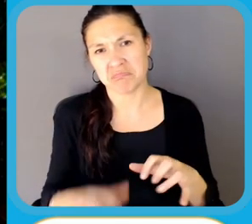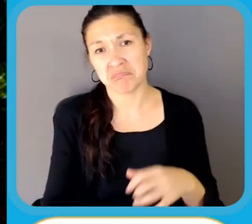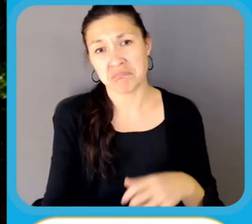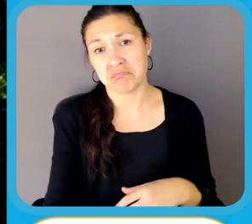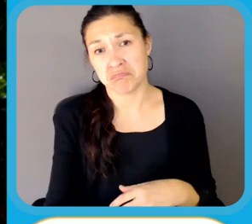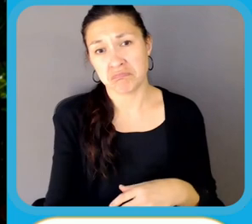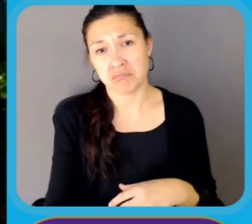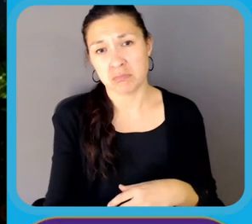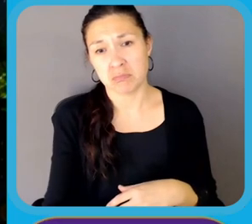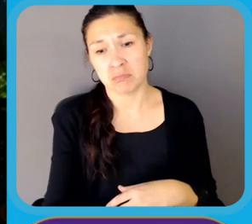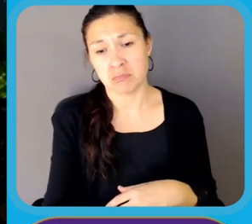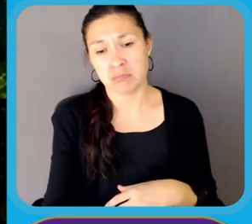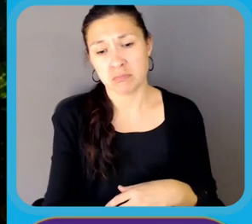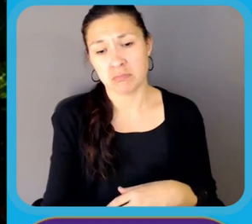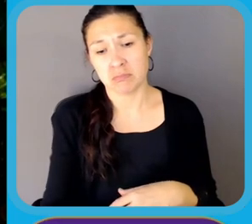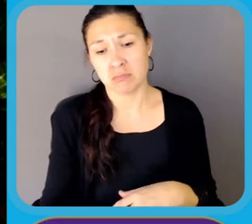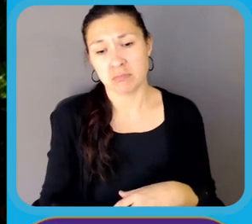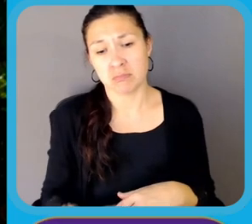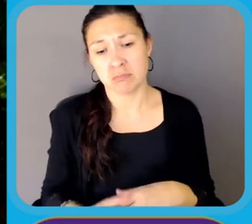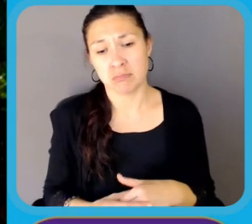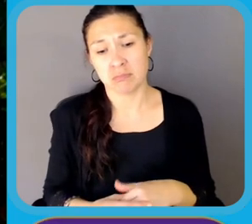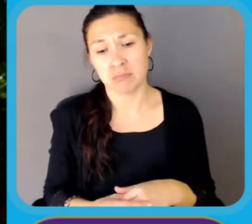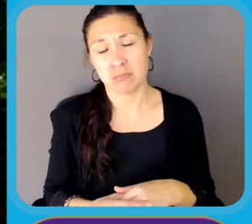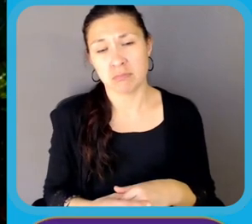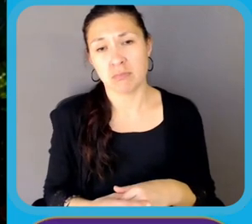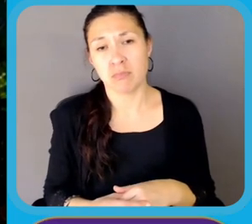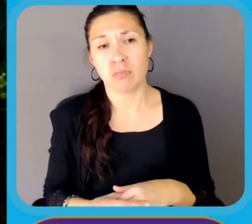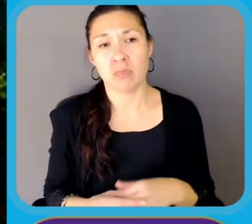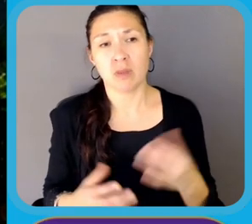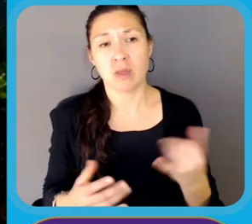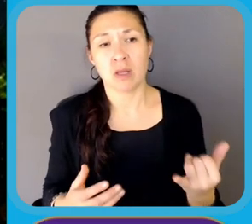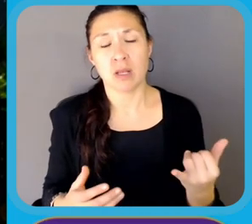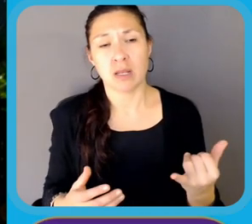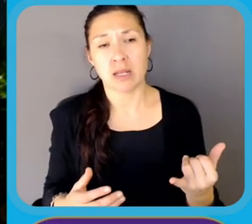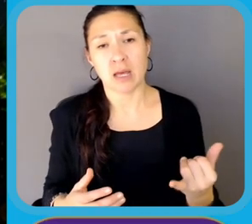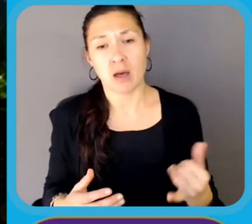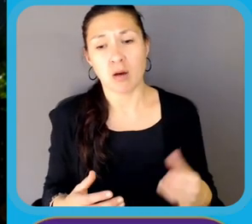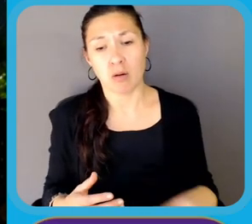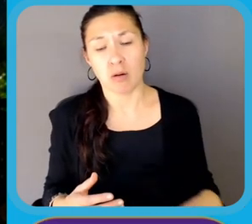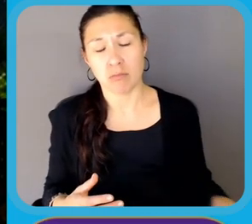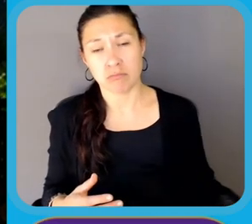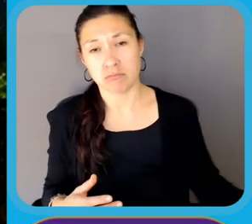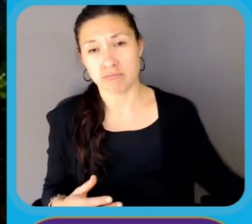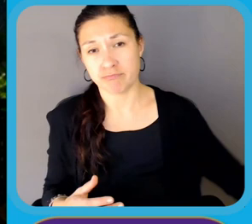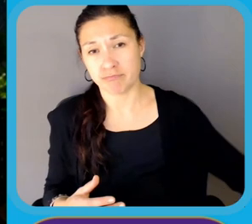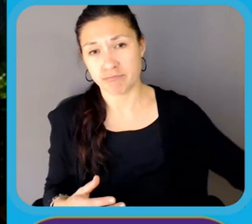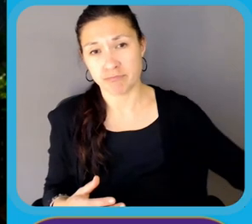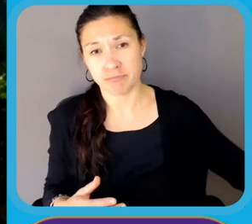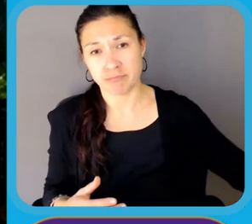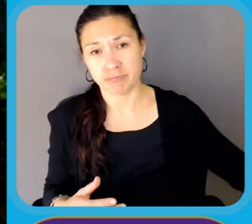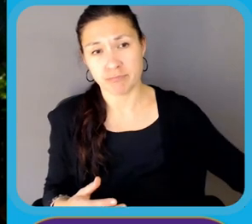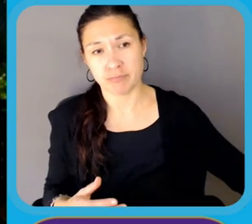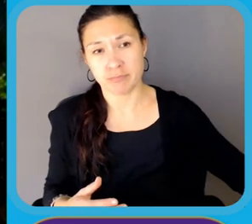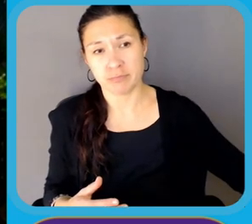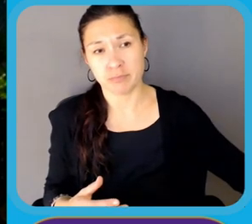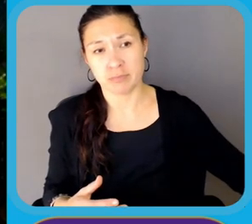You can stay here or reach out, the left arm out to the side, palm facing forward. Spread the fingertips.